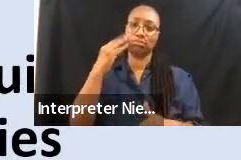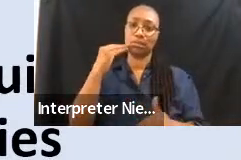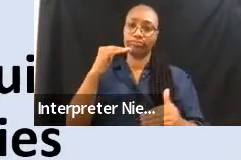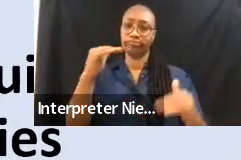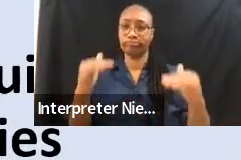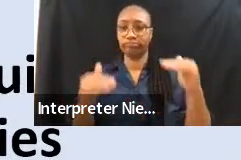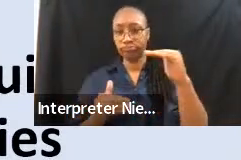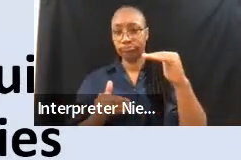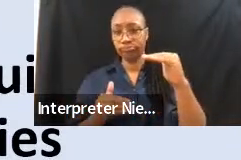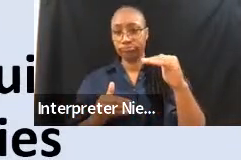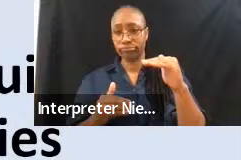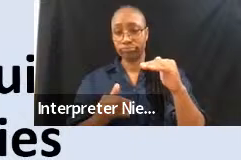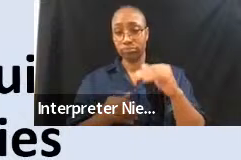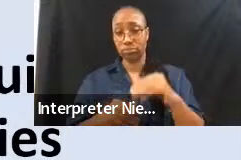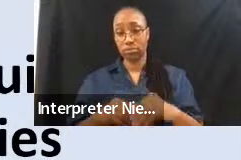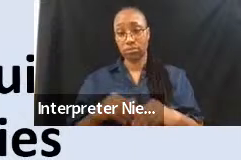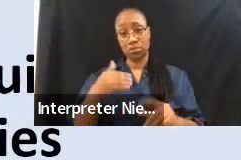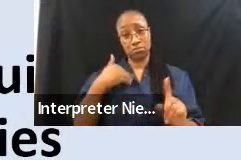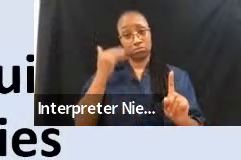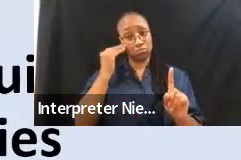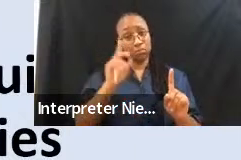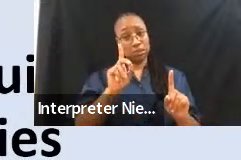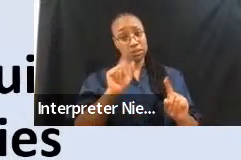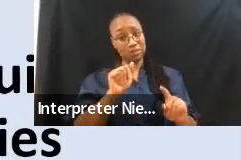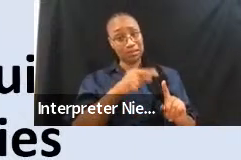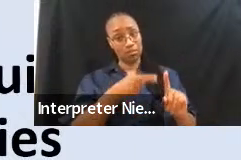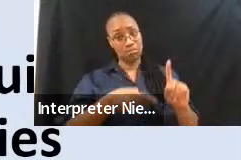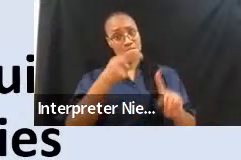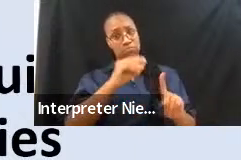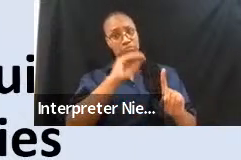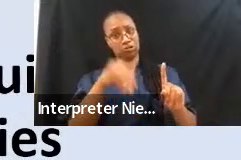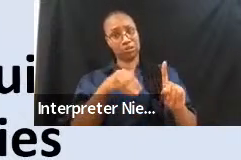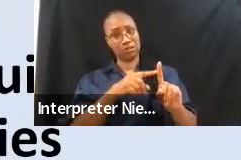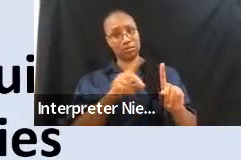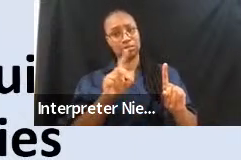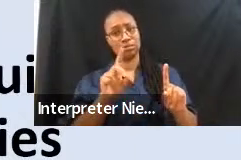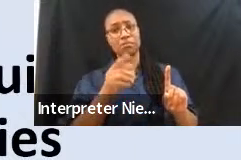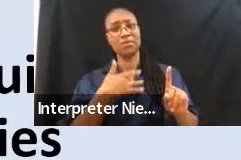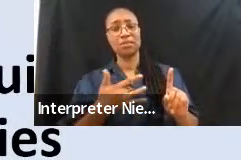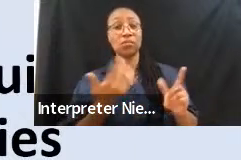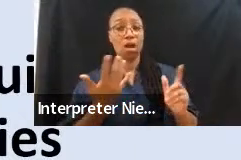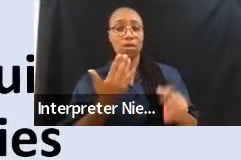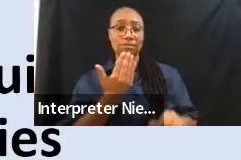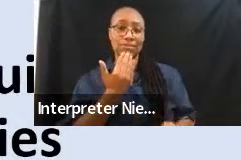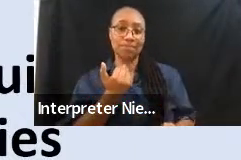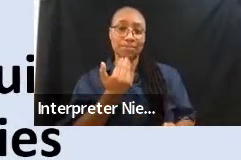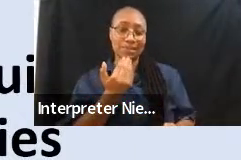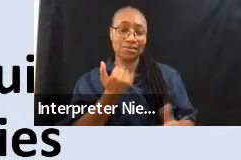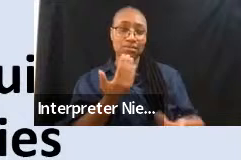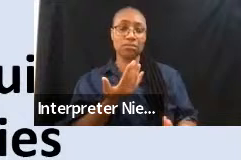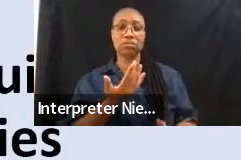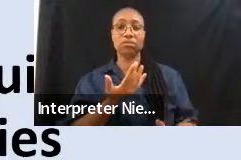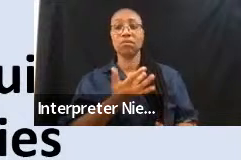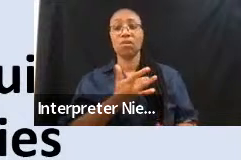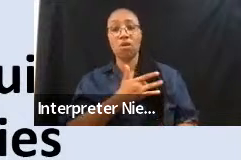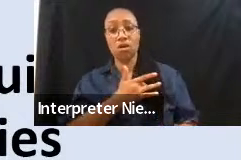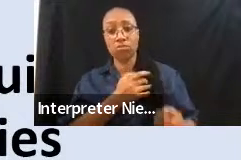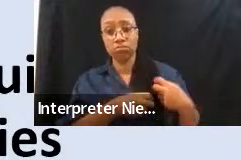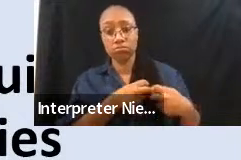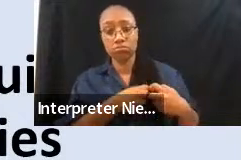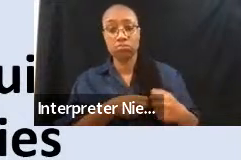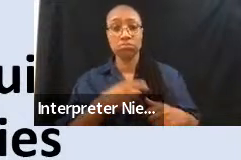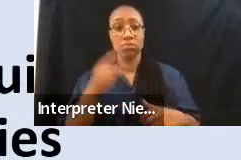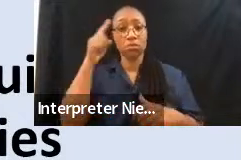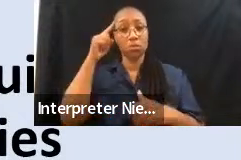for diabetes, cardiovascular disease, stroke, arthritis, asthma, high